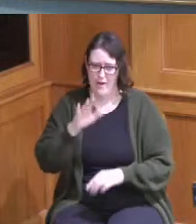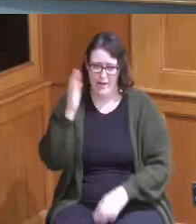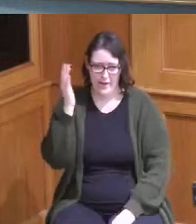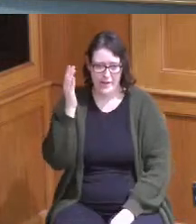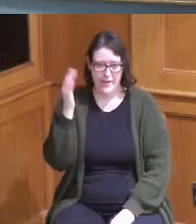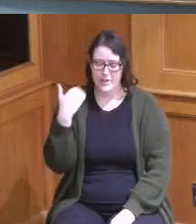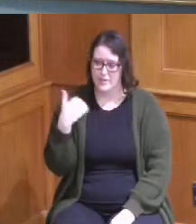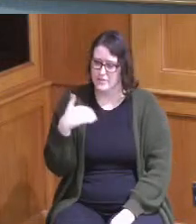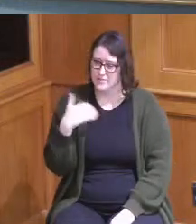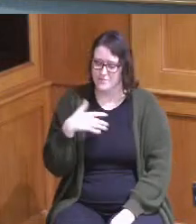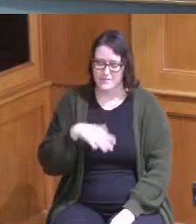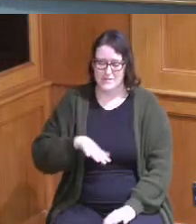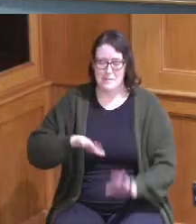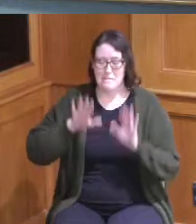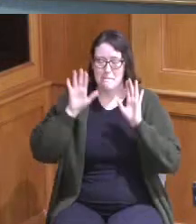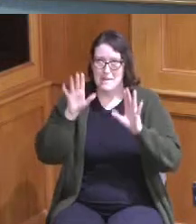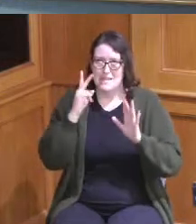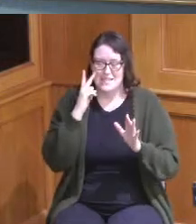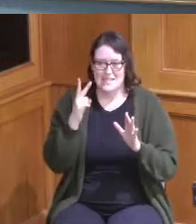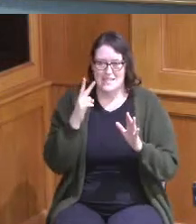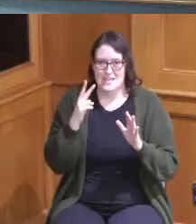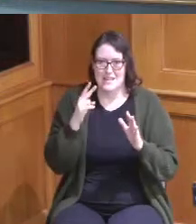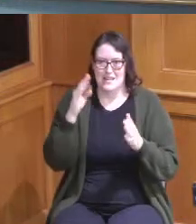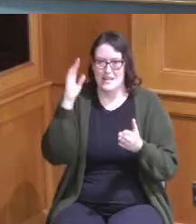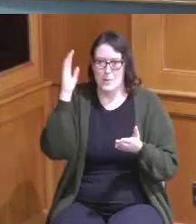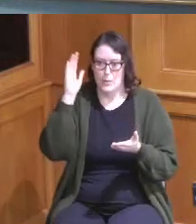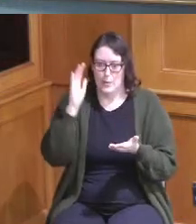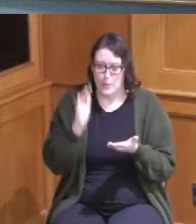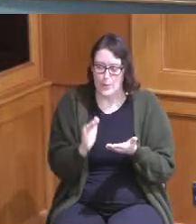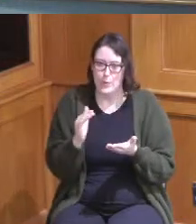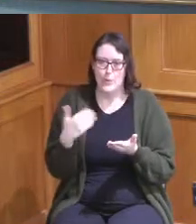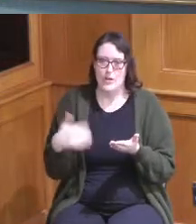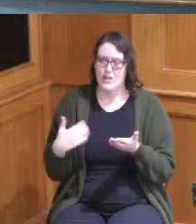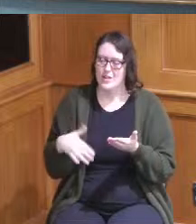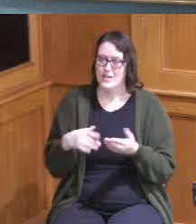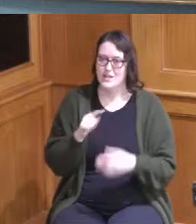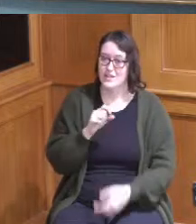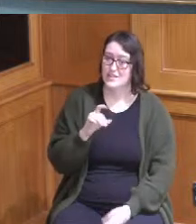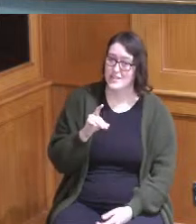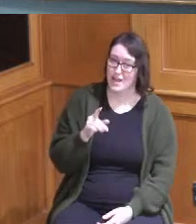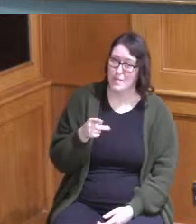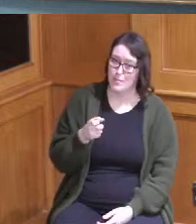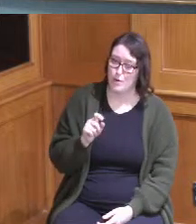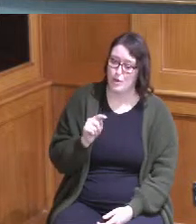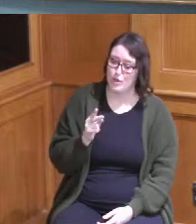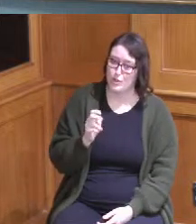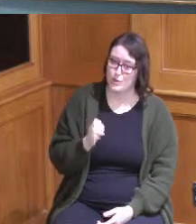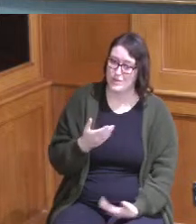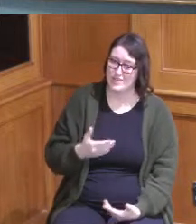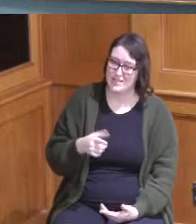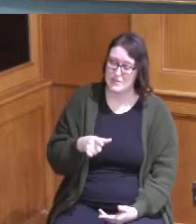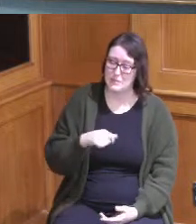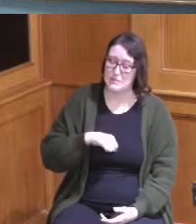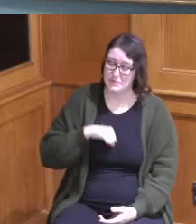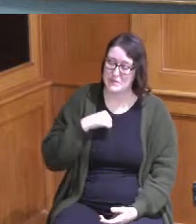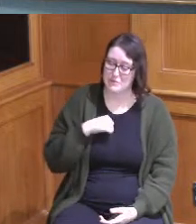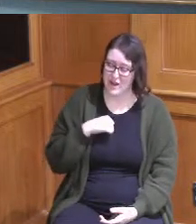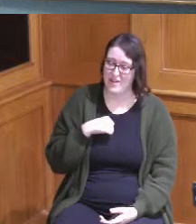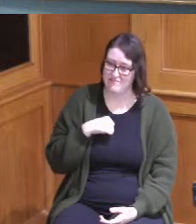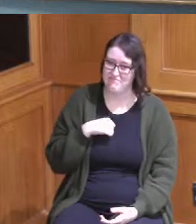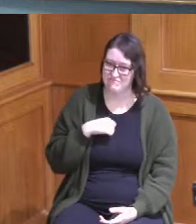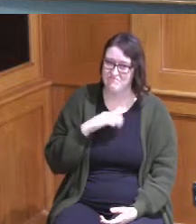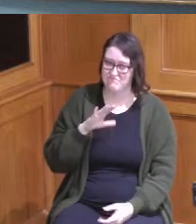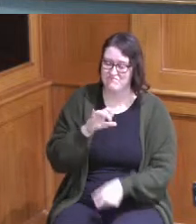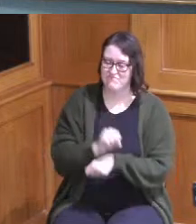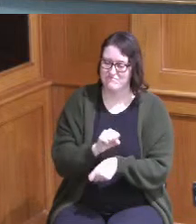It is so gratifying to see that trend in those numbers. If Todd Portune were here, he would say how proud he was of all the work that